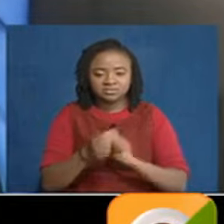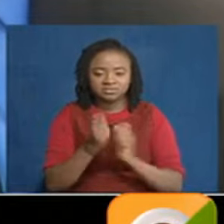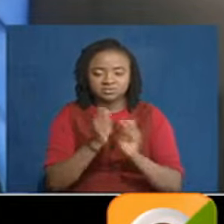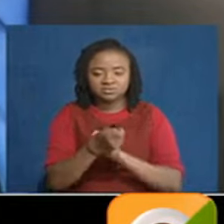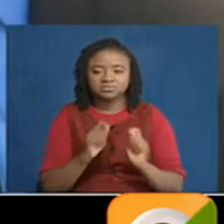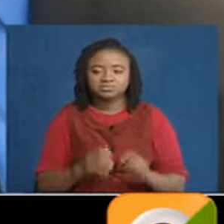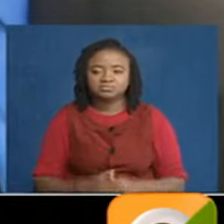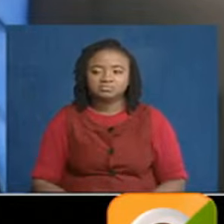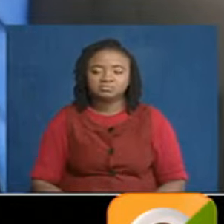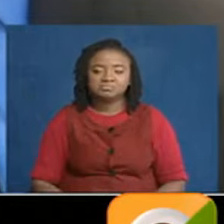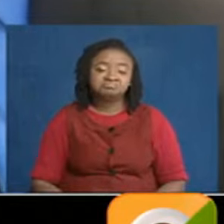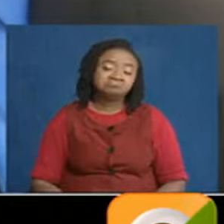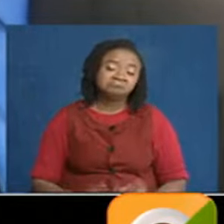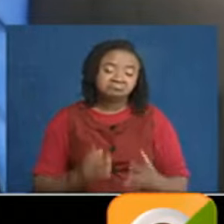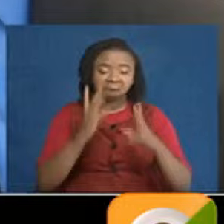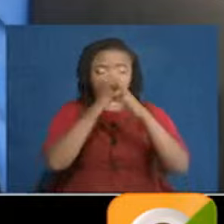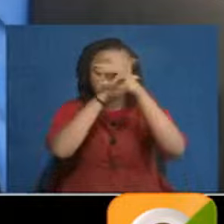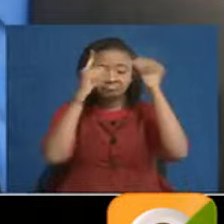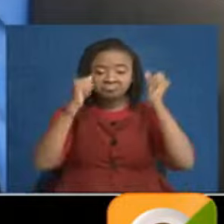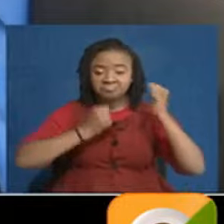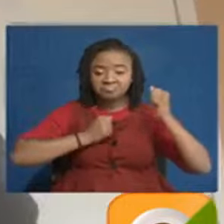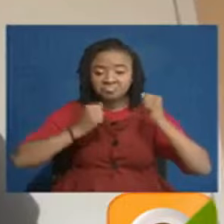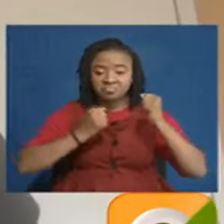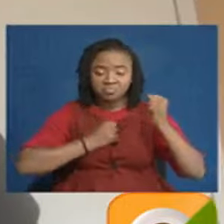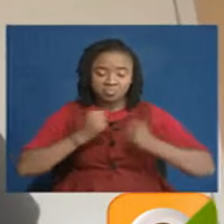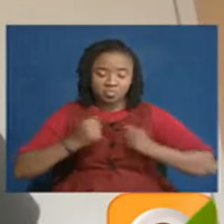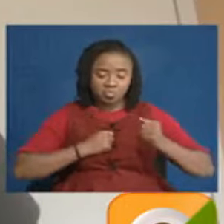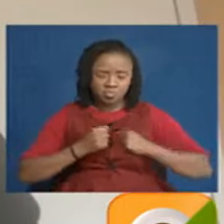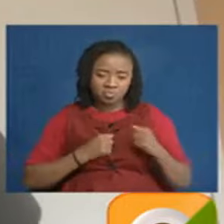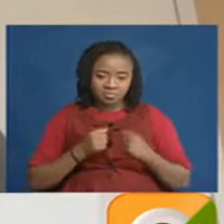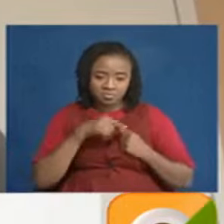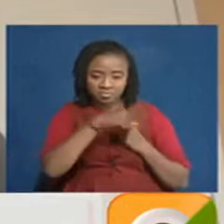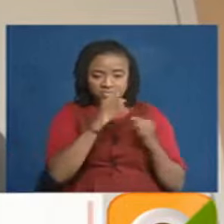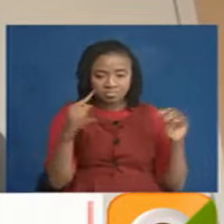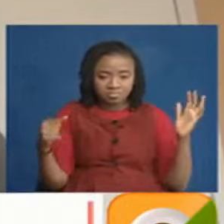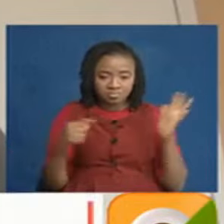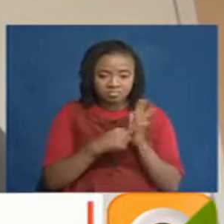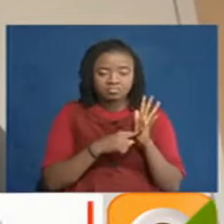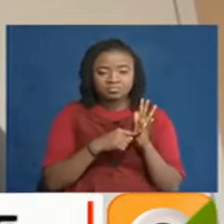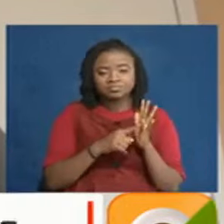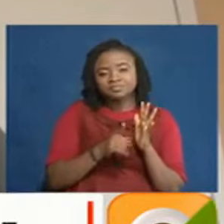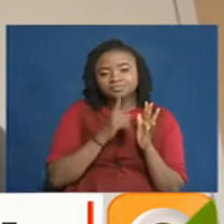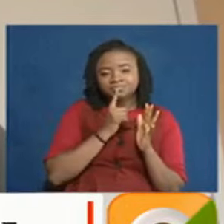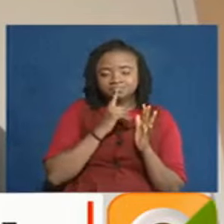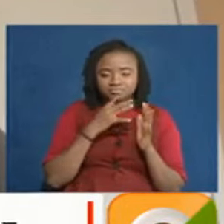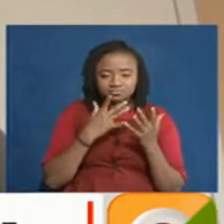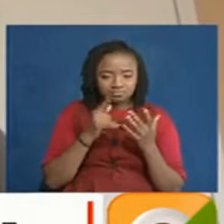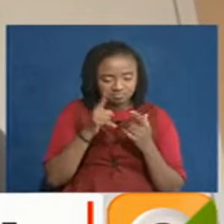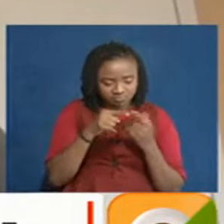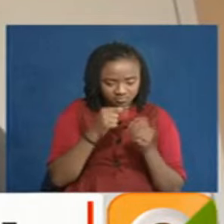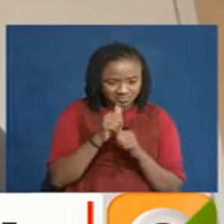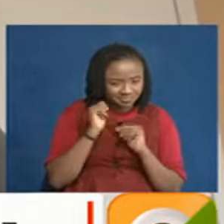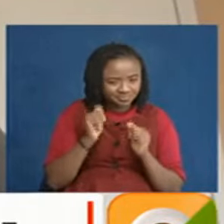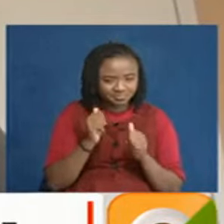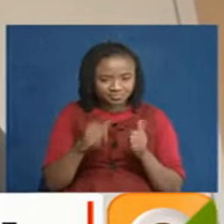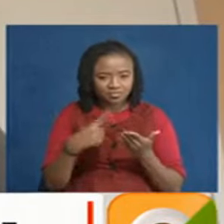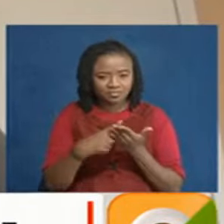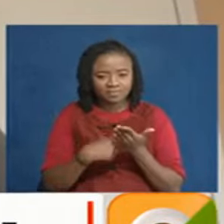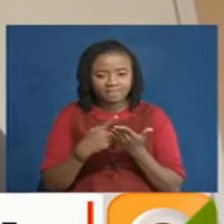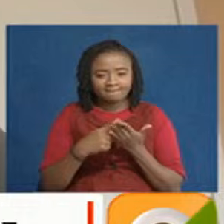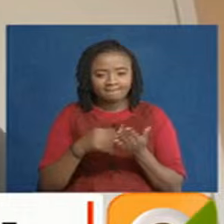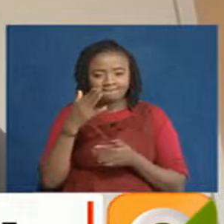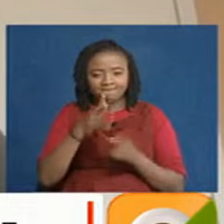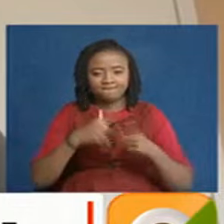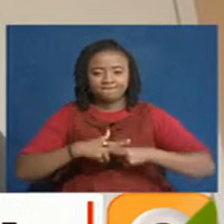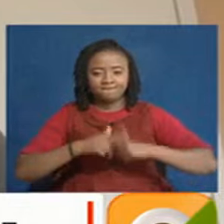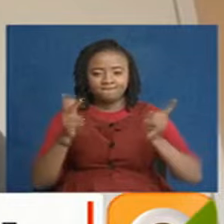Well, President Kagame was making, I think he started a great discussion that I think is